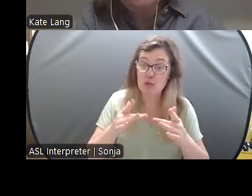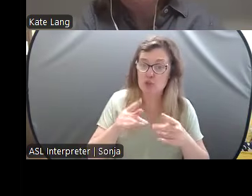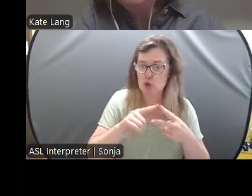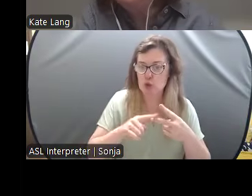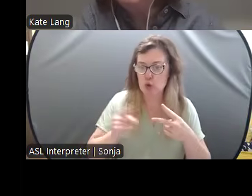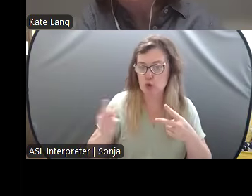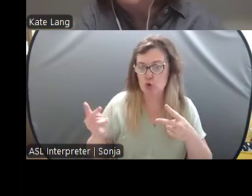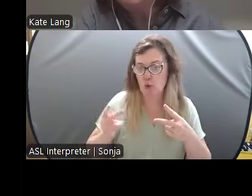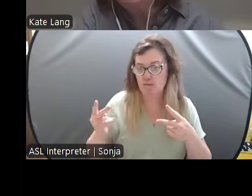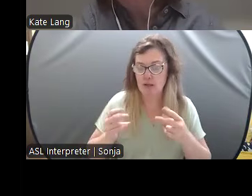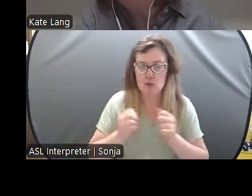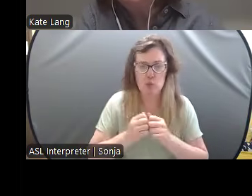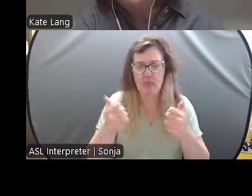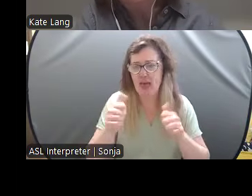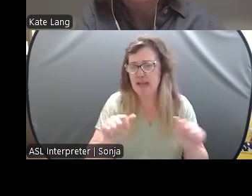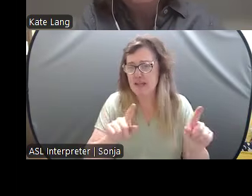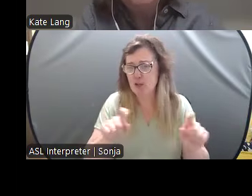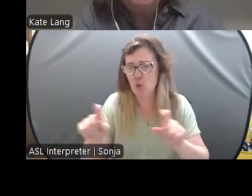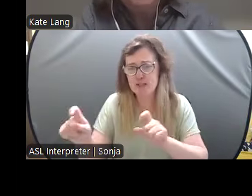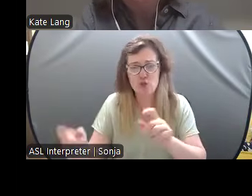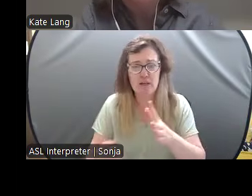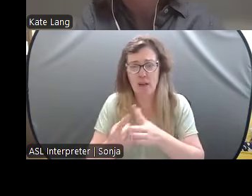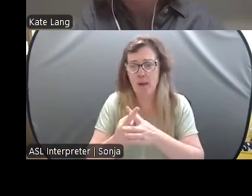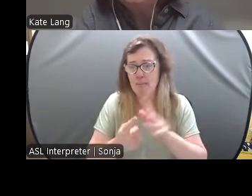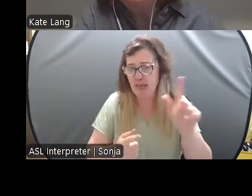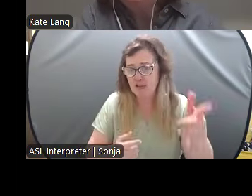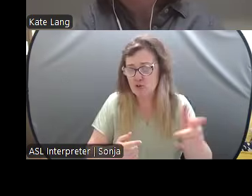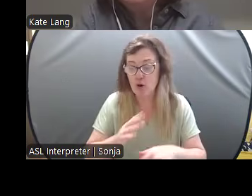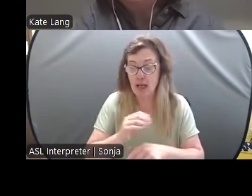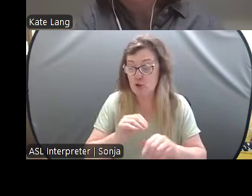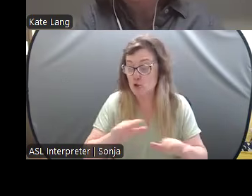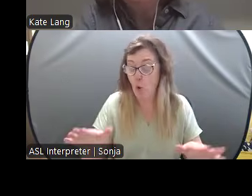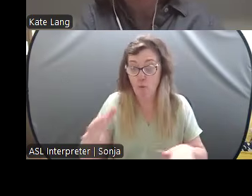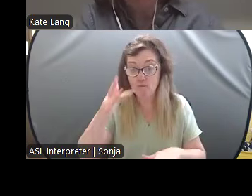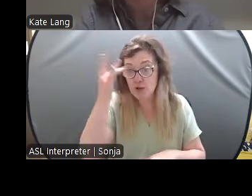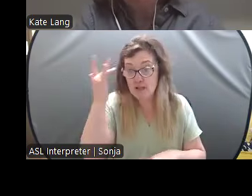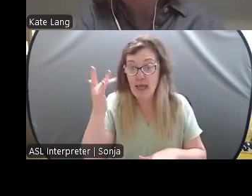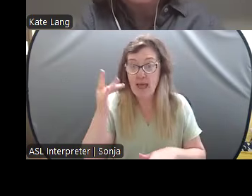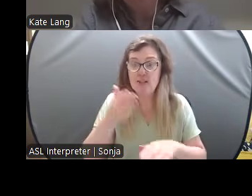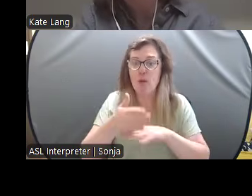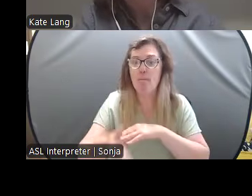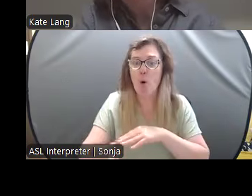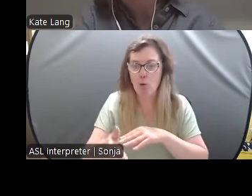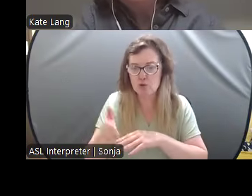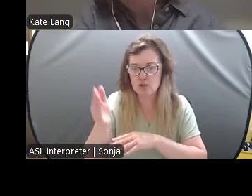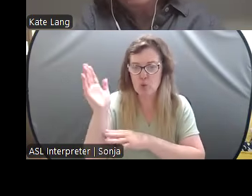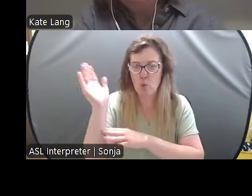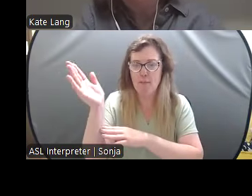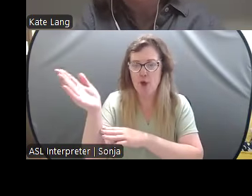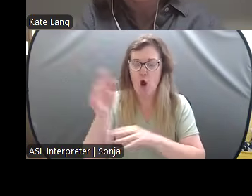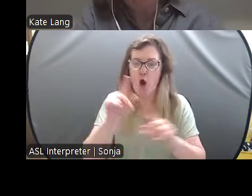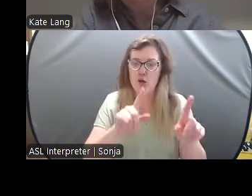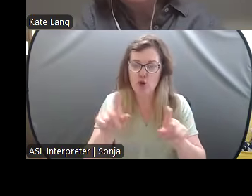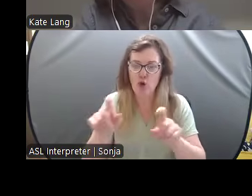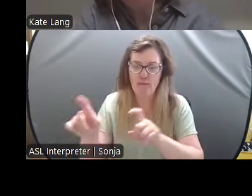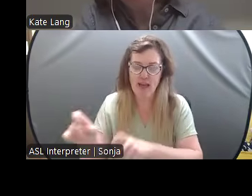additional questions if any come up for you later. And don't forget to complete the post-webinar survey. Your feedback